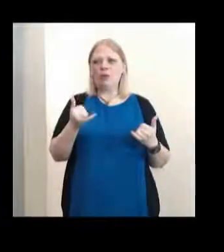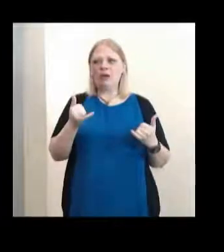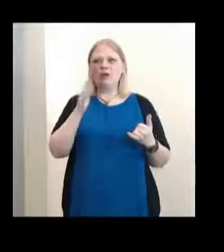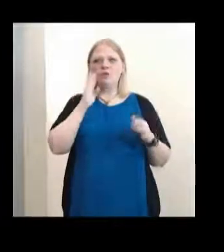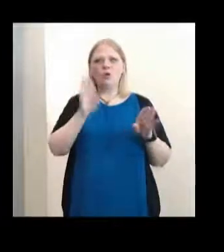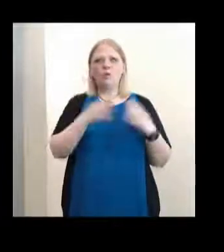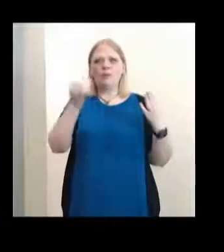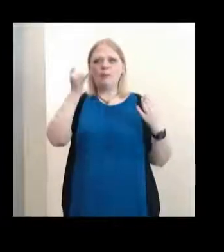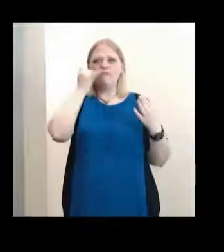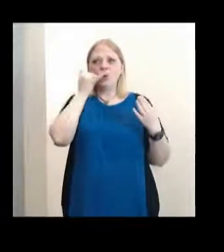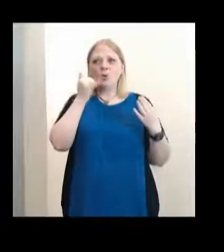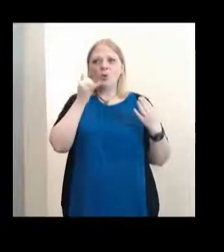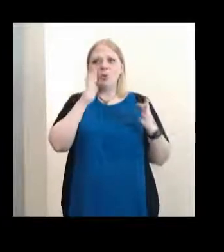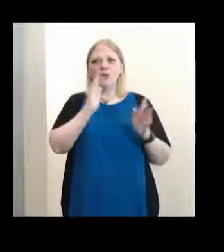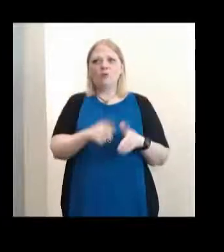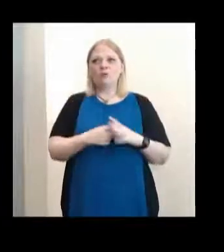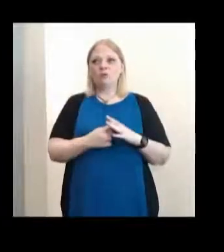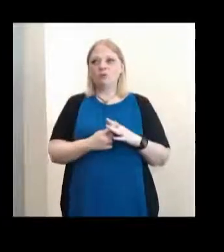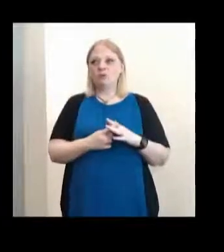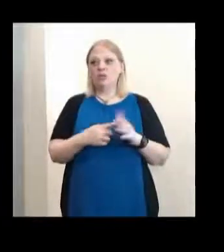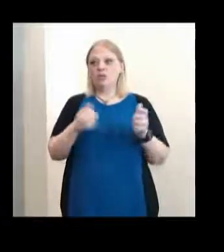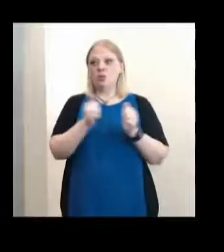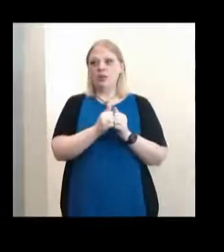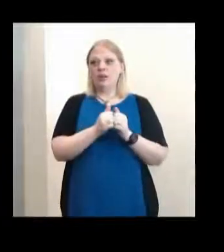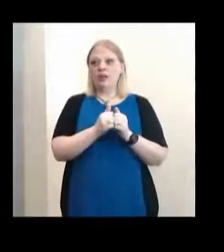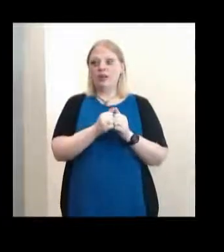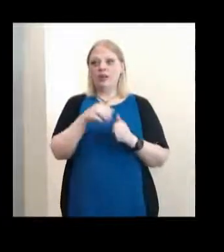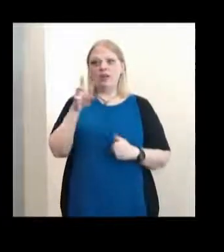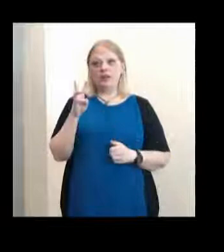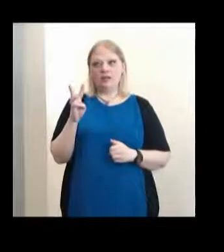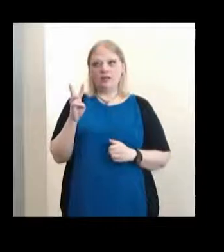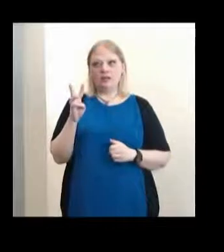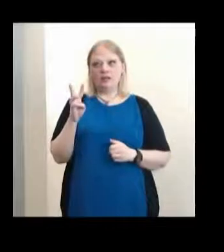phone lines, and we will start with